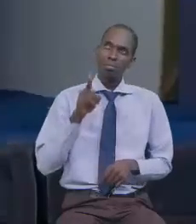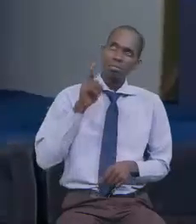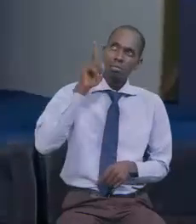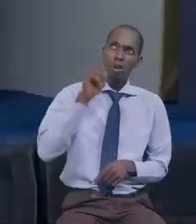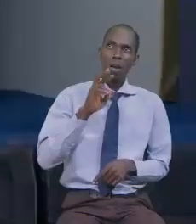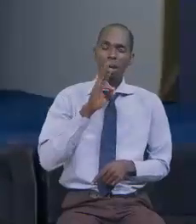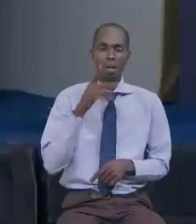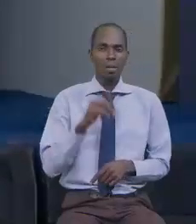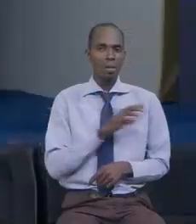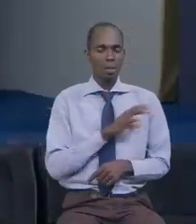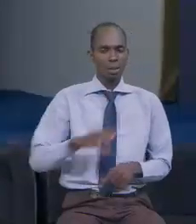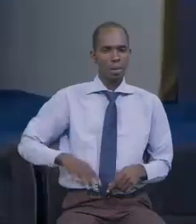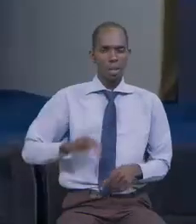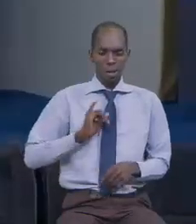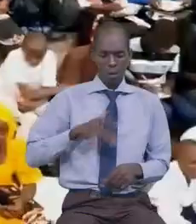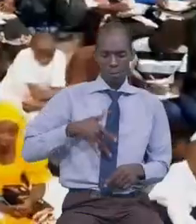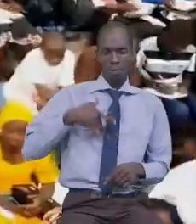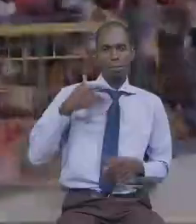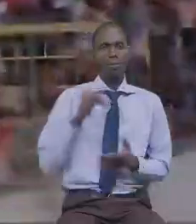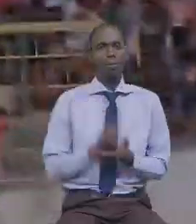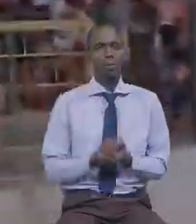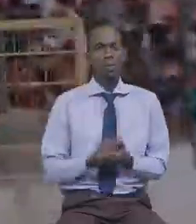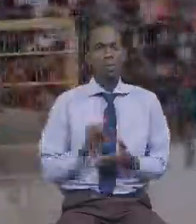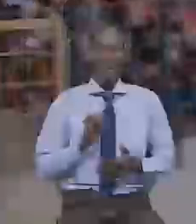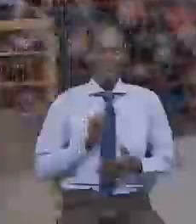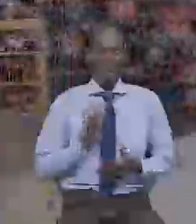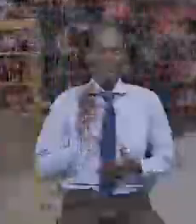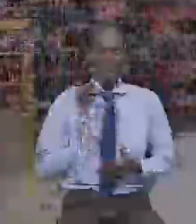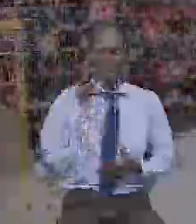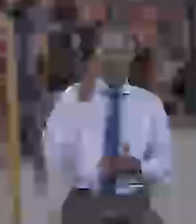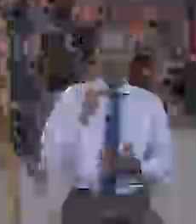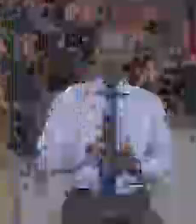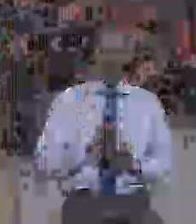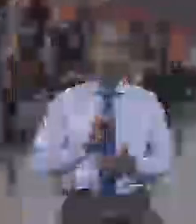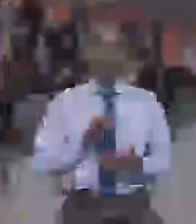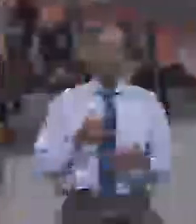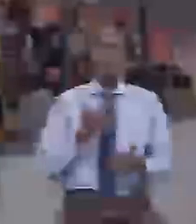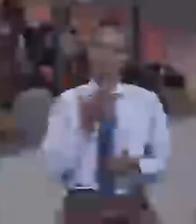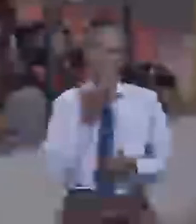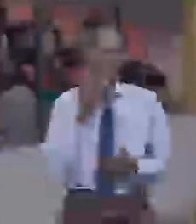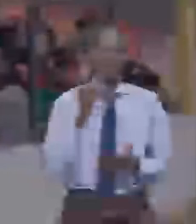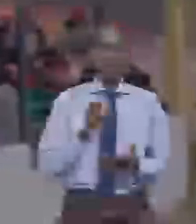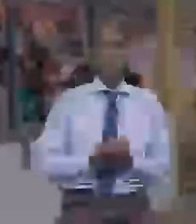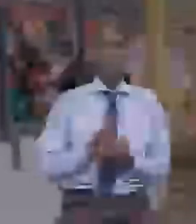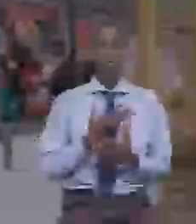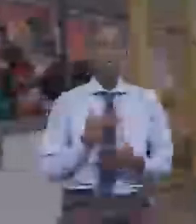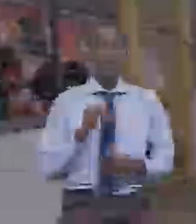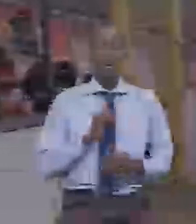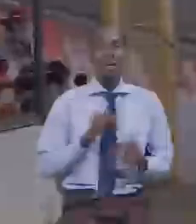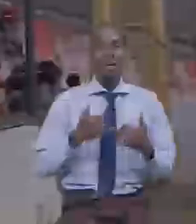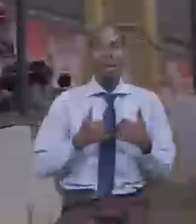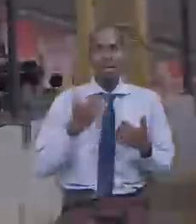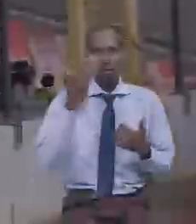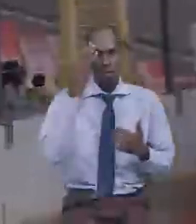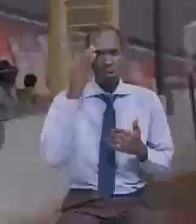that. I sense that. I've tasted that. And I've known how you've solved